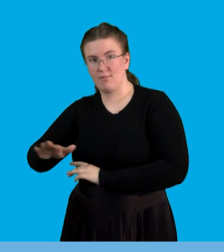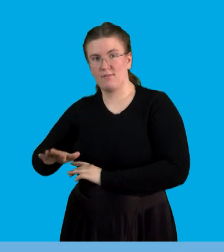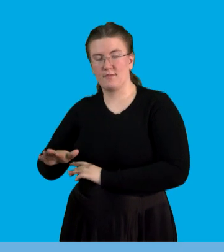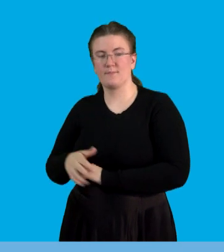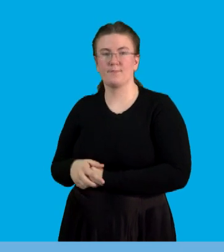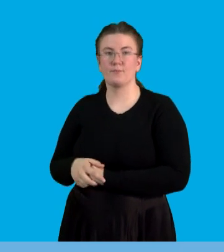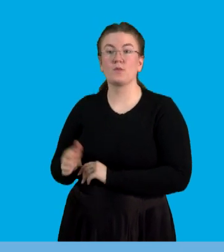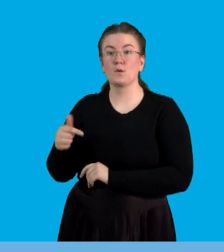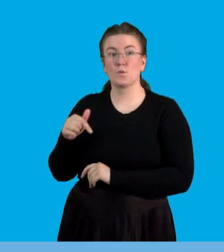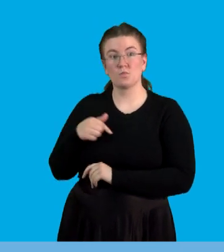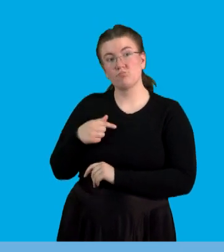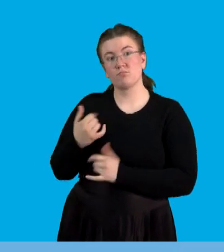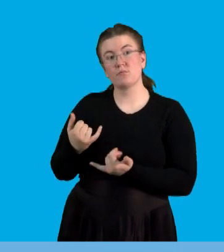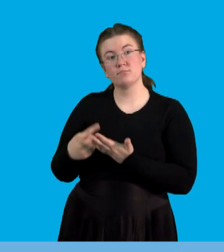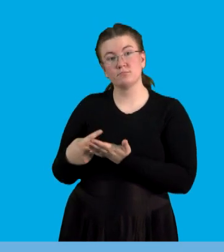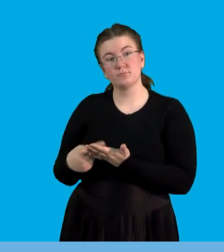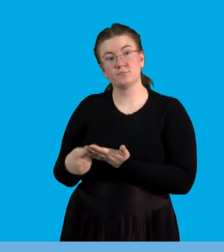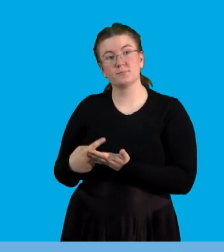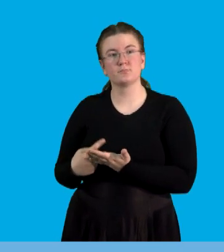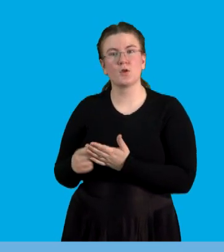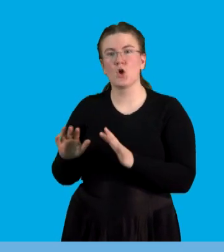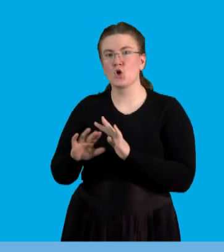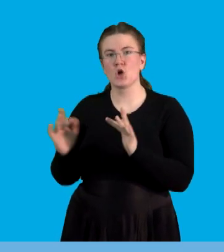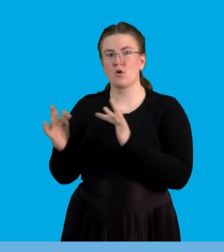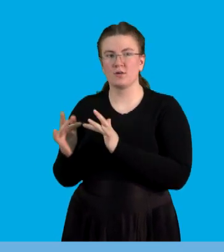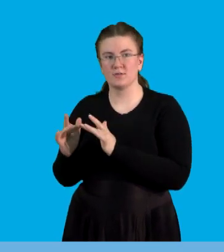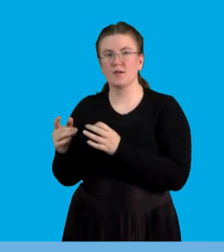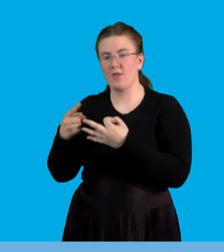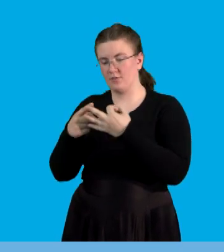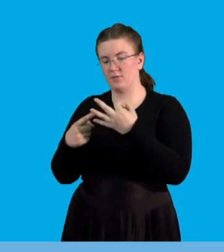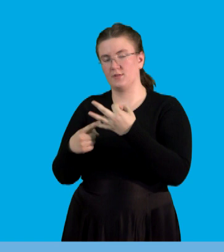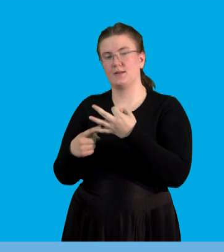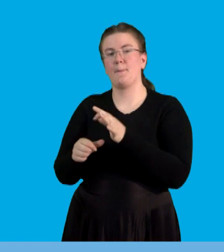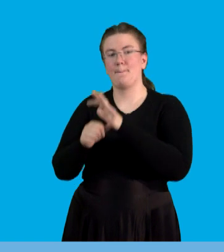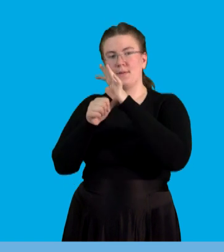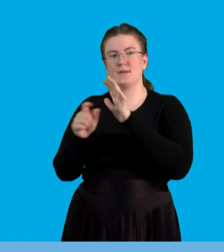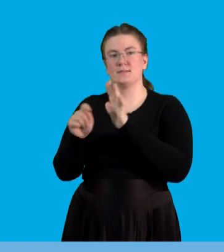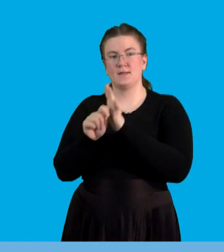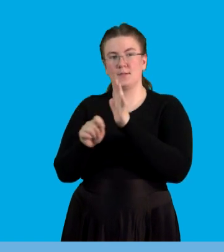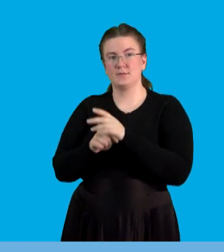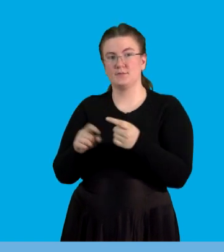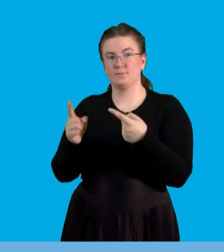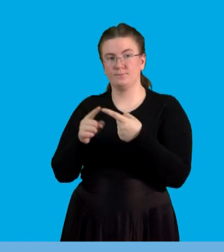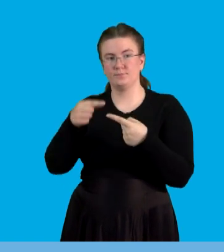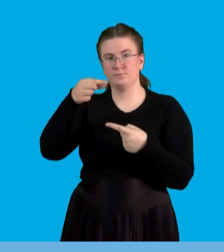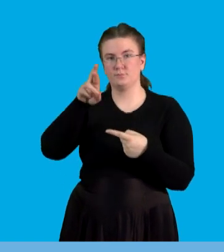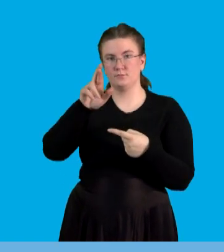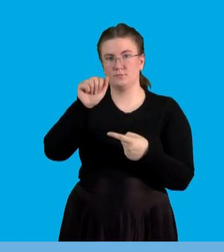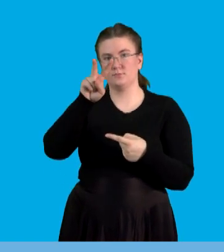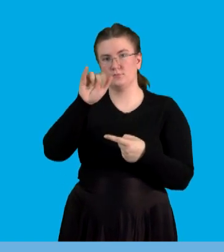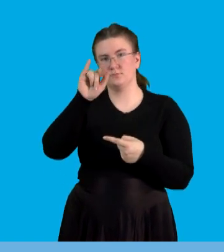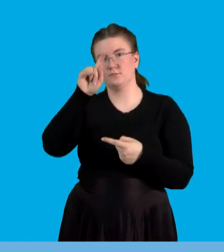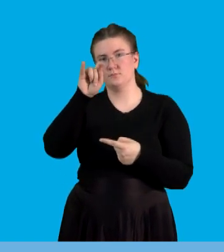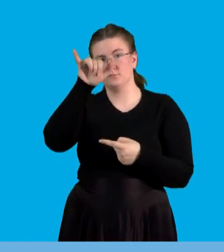forces that we're talking about, the non-contact forces or the field forces, we have three main types of them. We have the gravitational